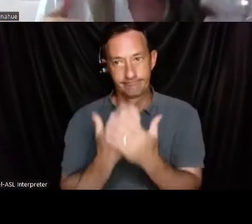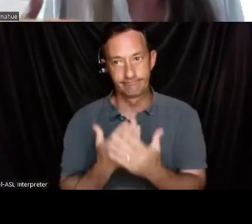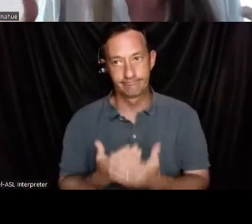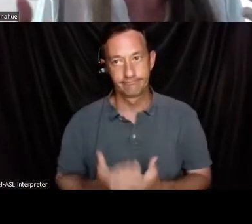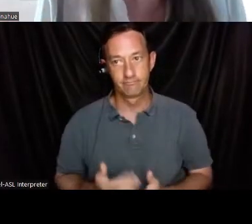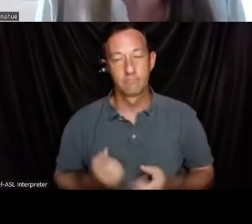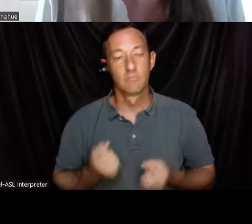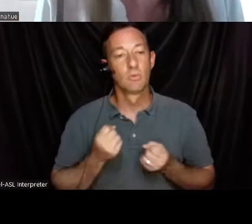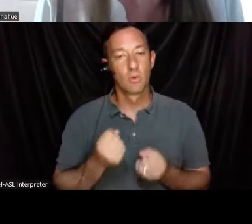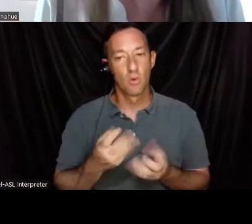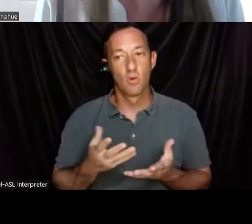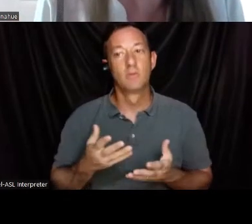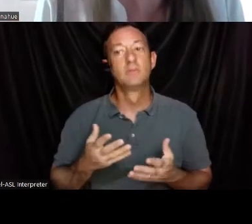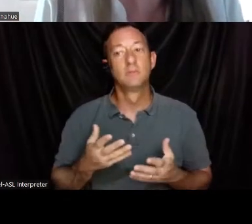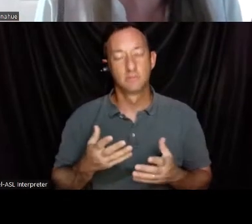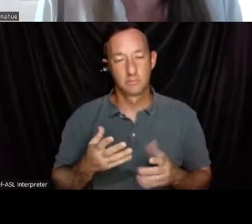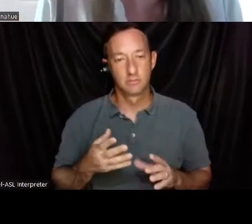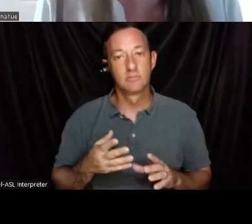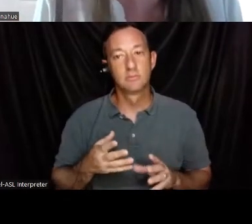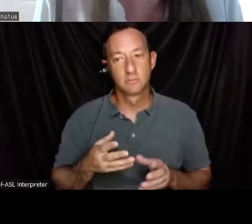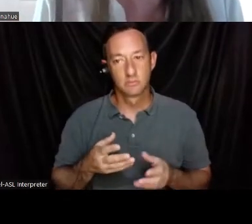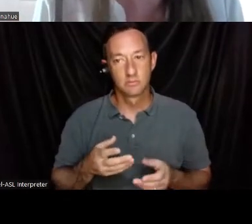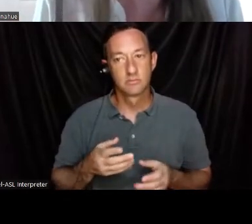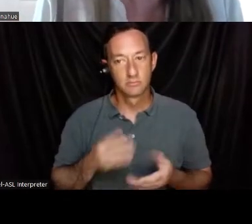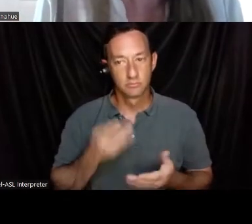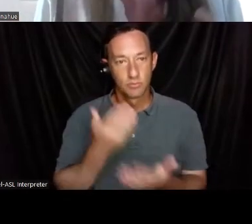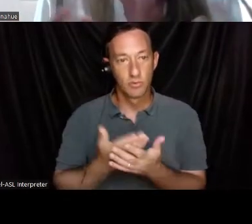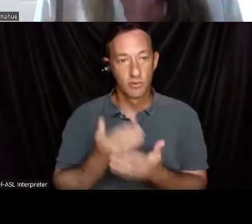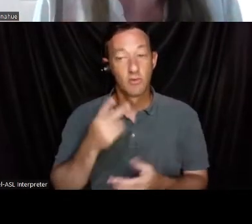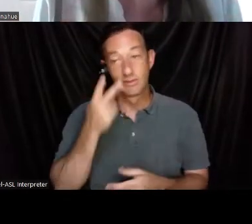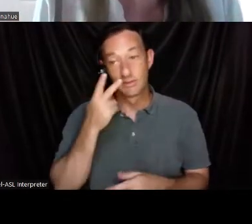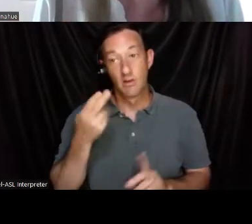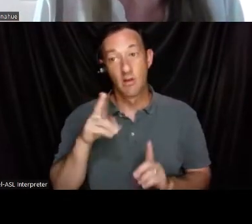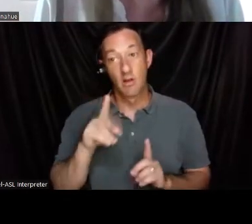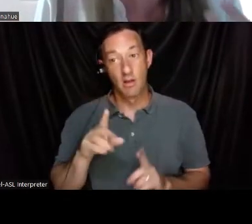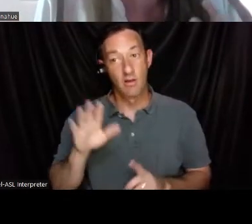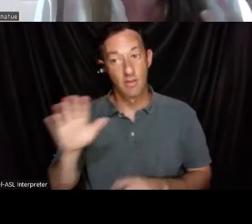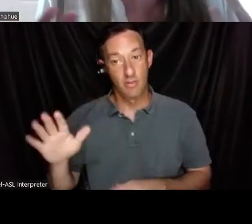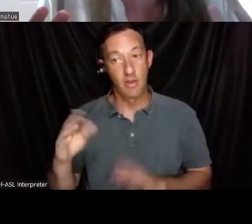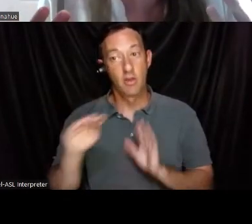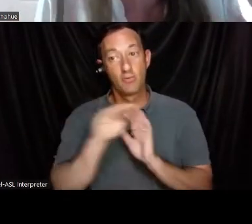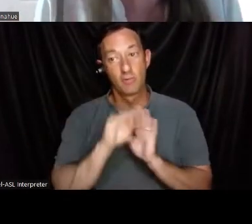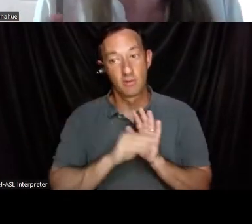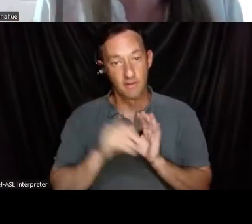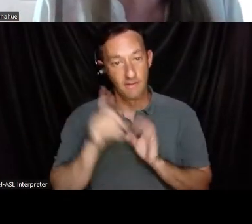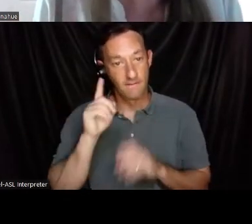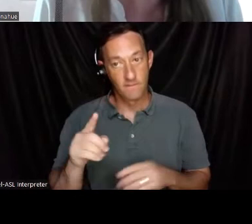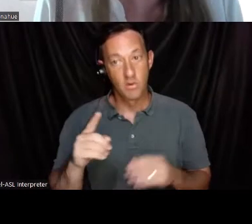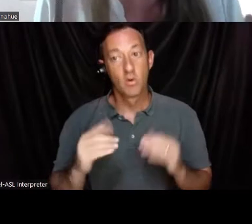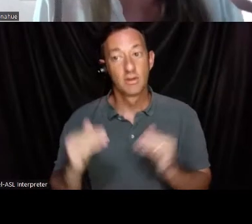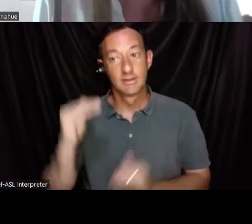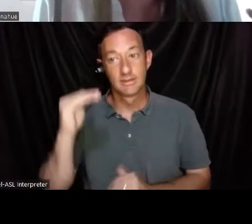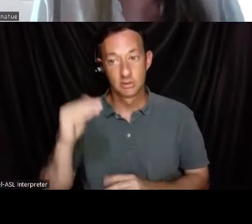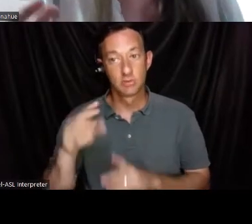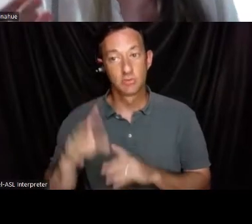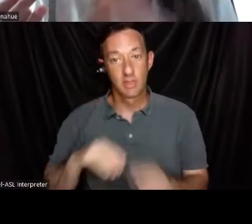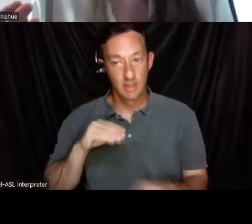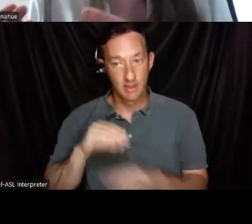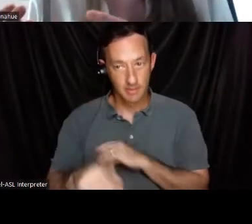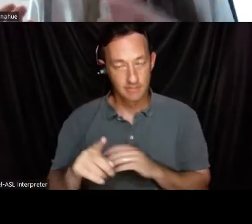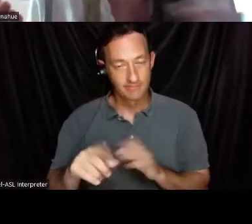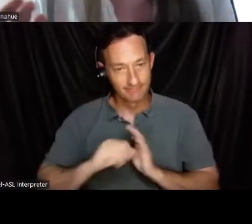And if you look at HUD's regulations on disparate impact, they also emphasize the importance of showing